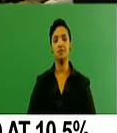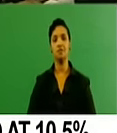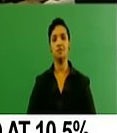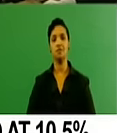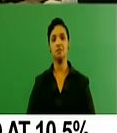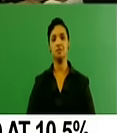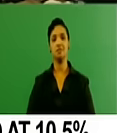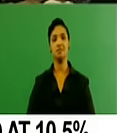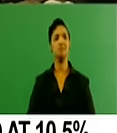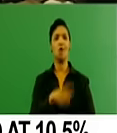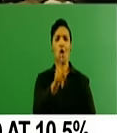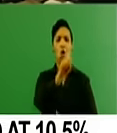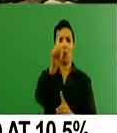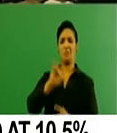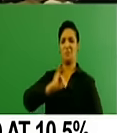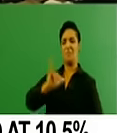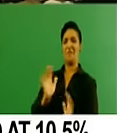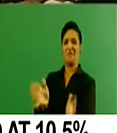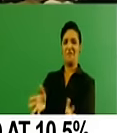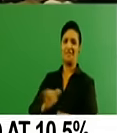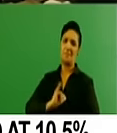She asked your questions. Oh, Hillary.